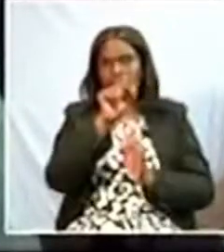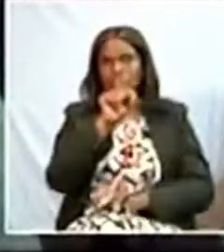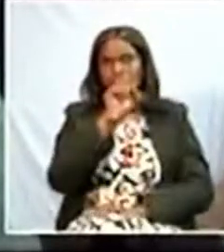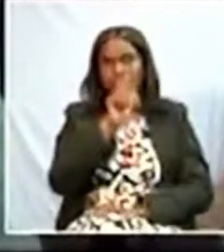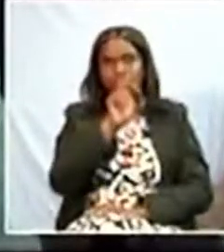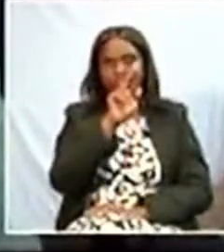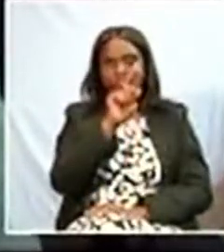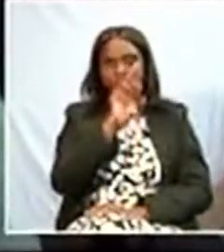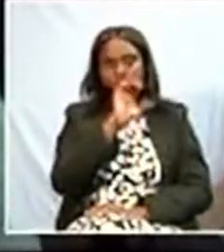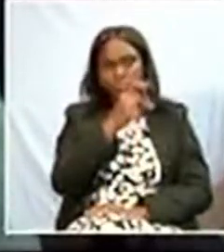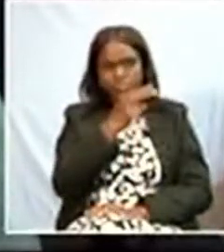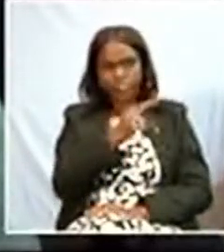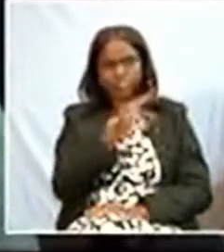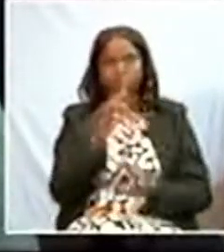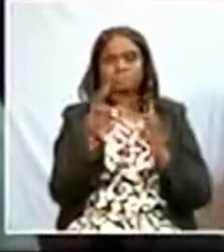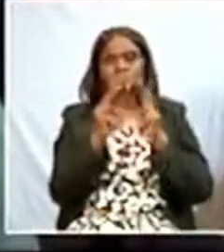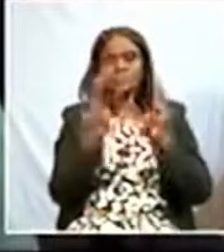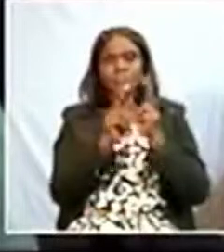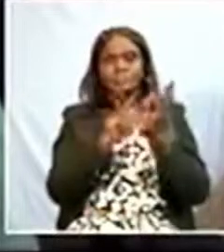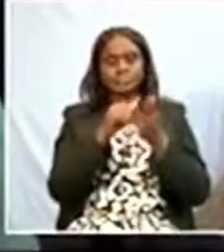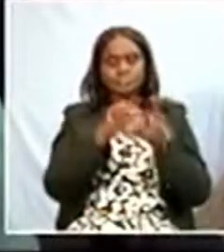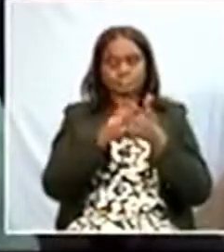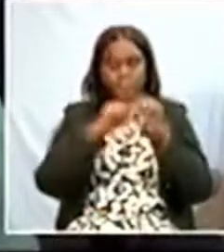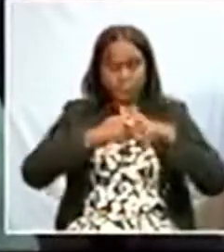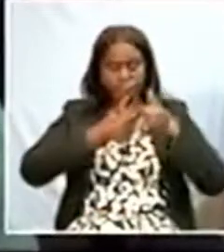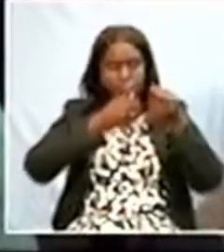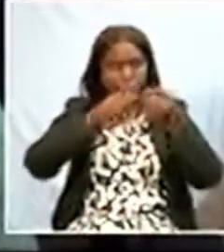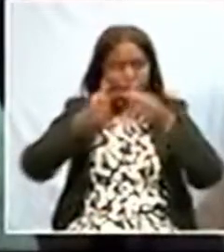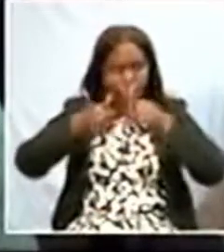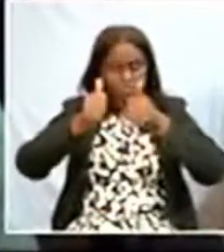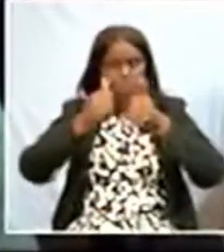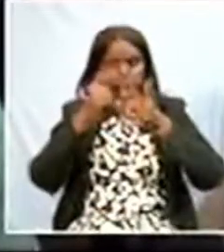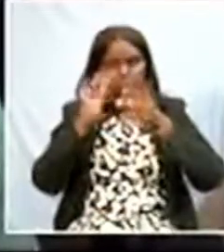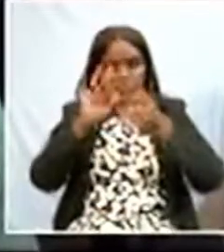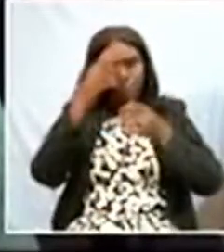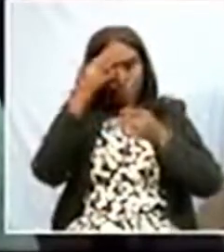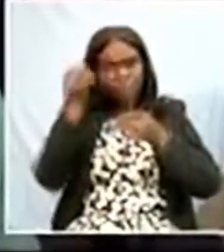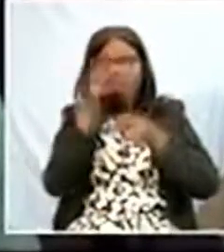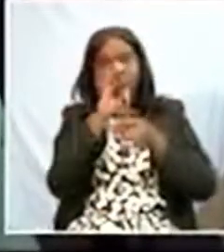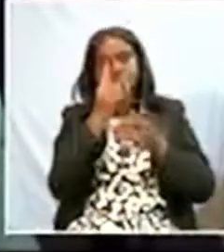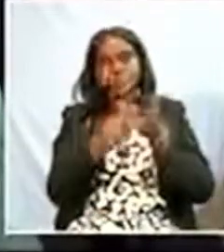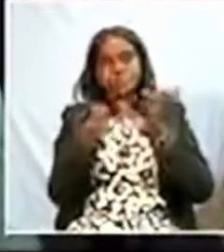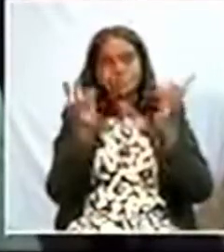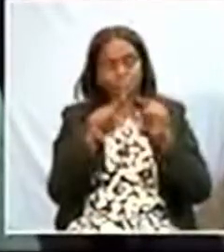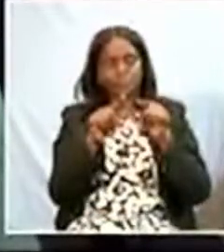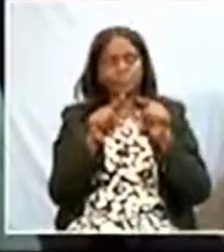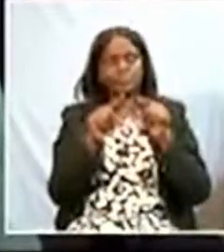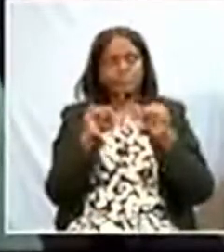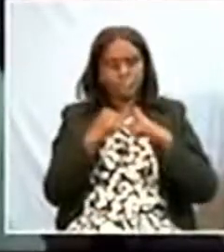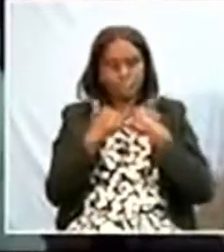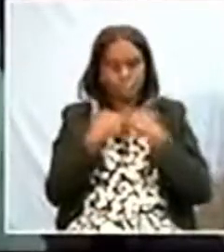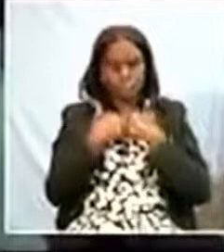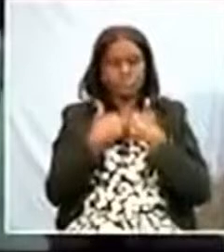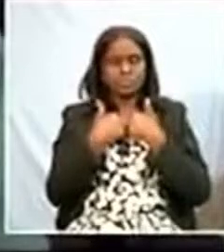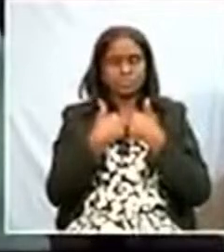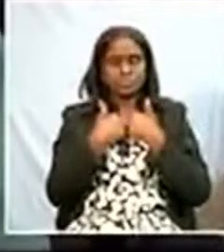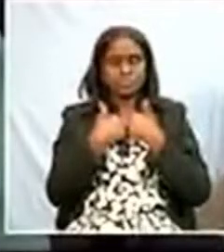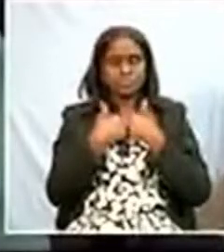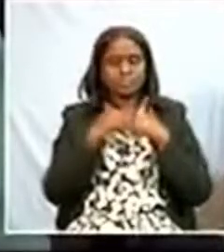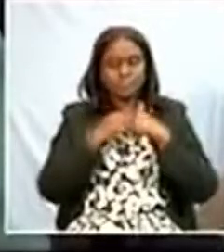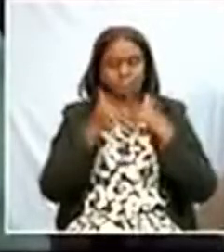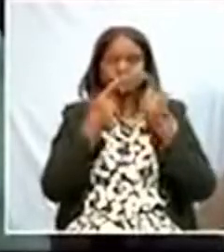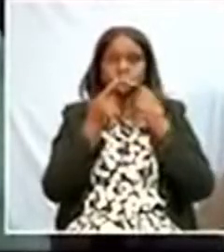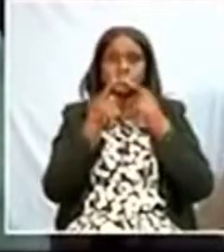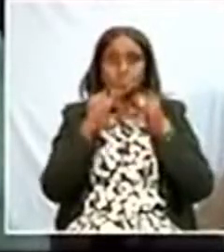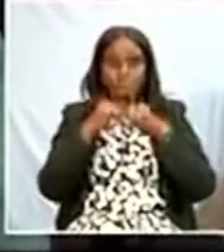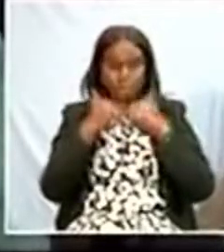a town. They are so vulnerable. How are they feeding themselves? What kind of negligence? When we are saying